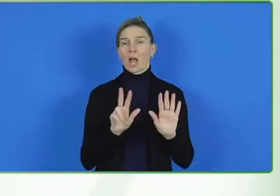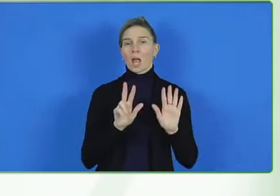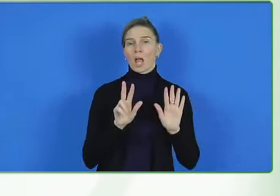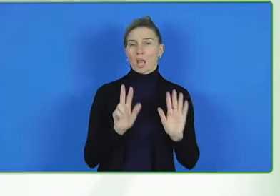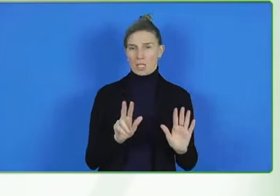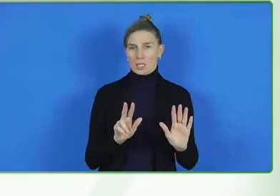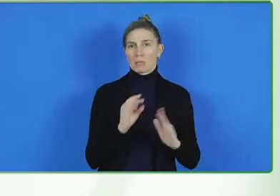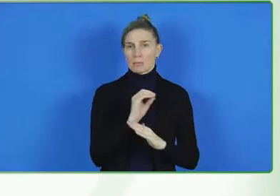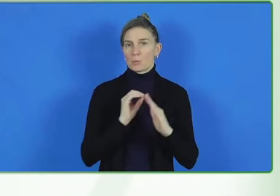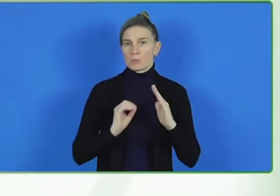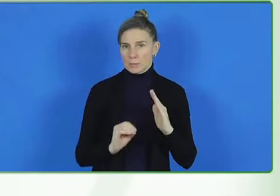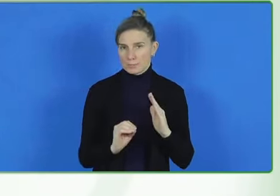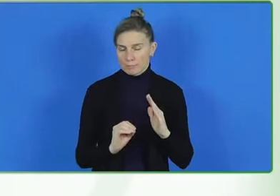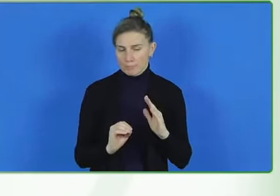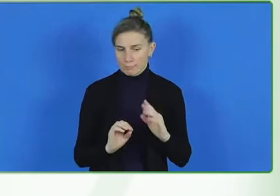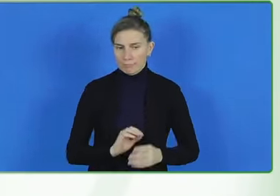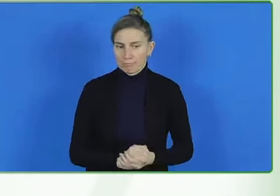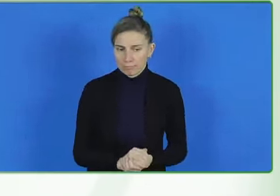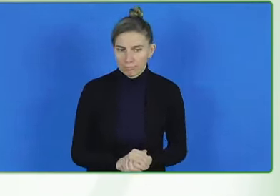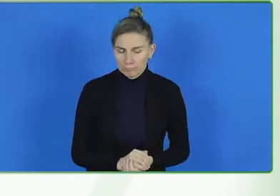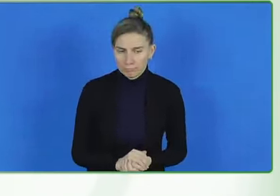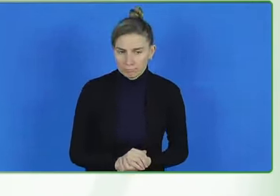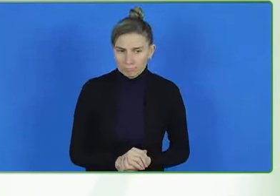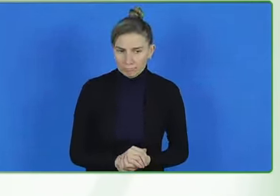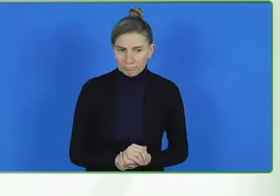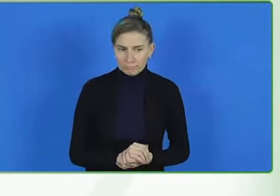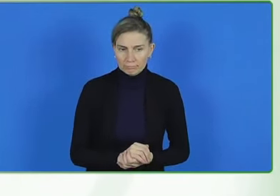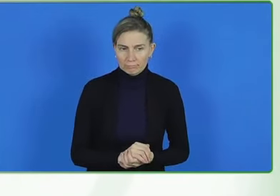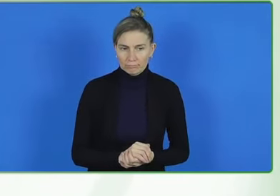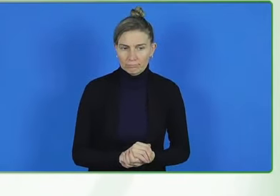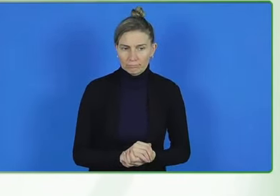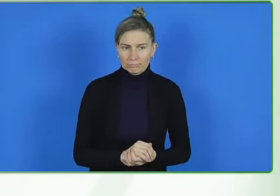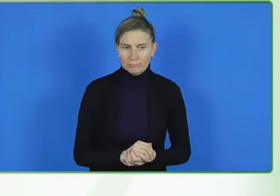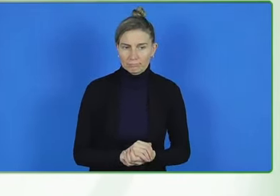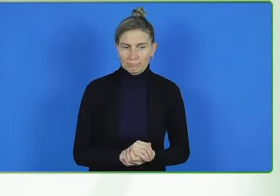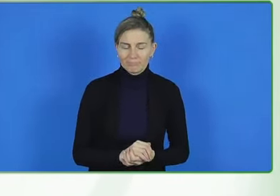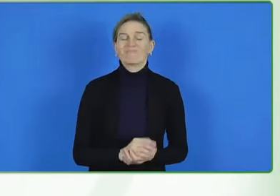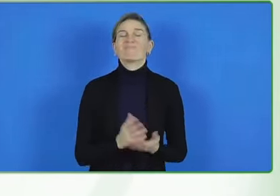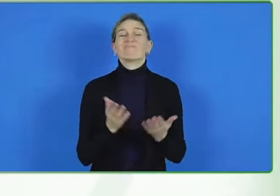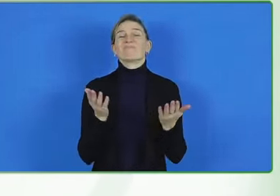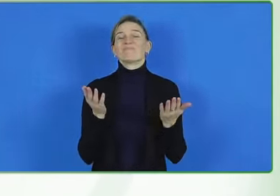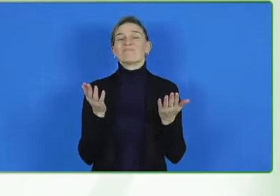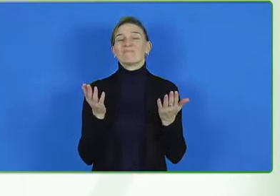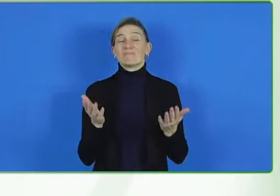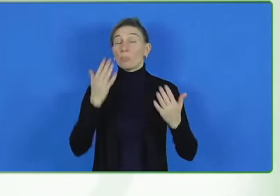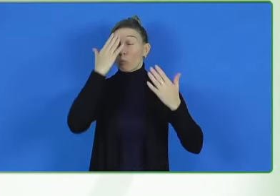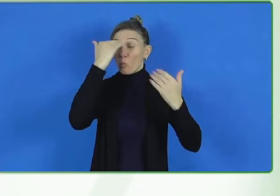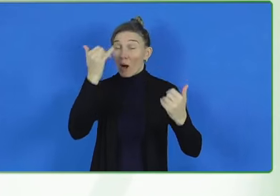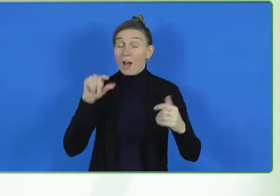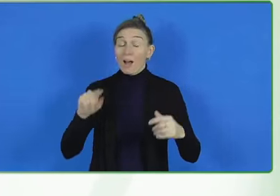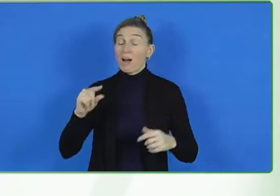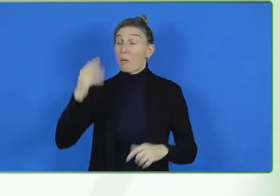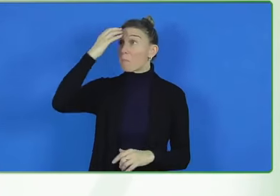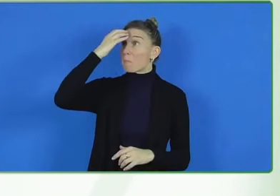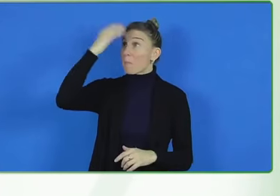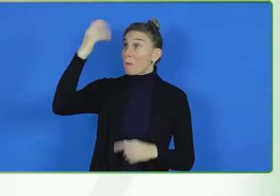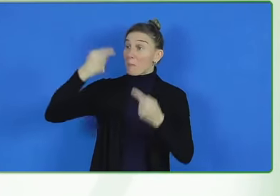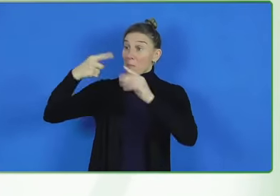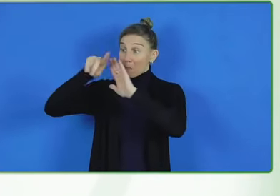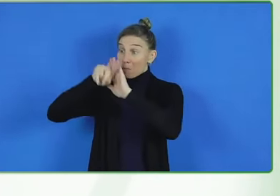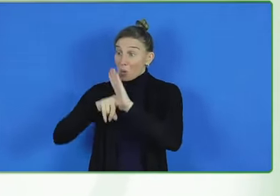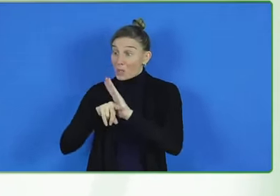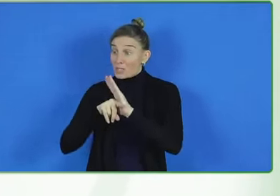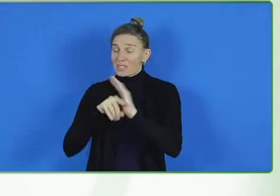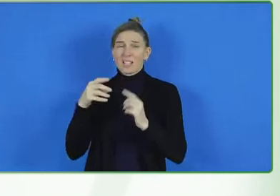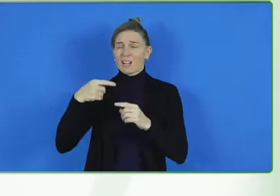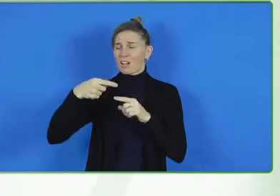of insufficient and not well-coordinated public policies, with an important lack of knowledge in